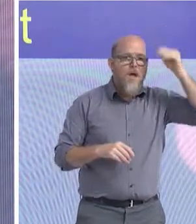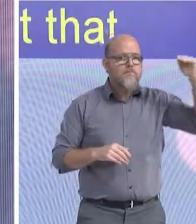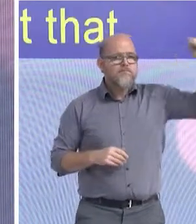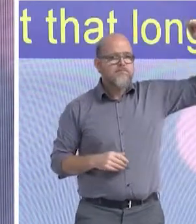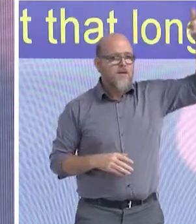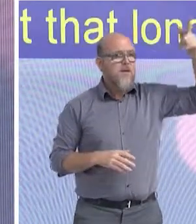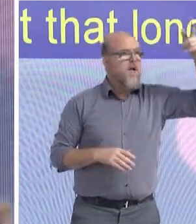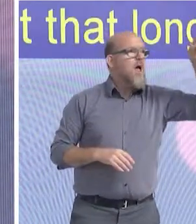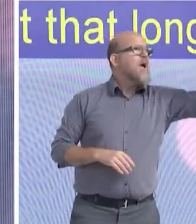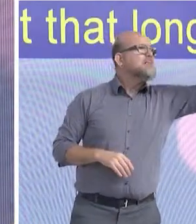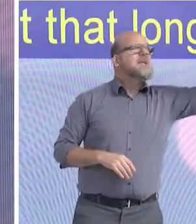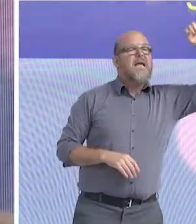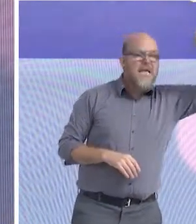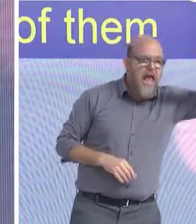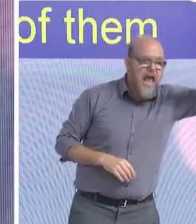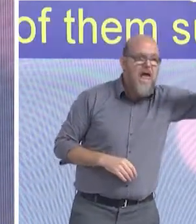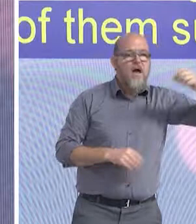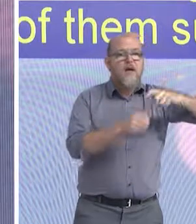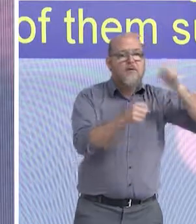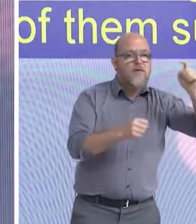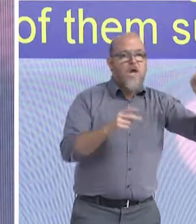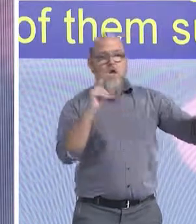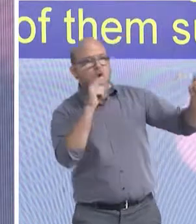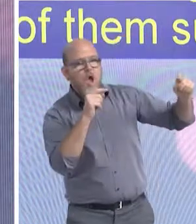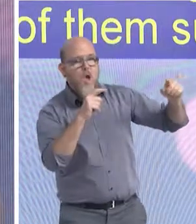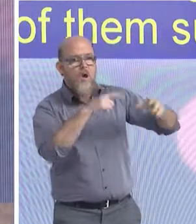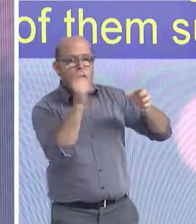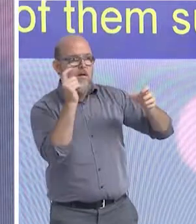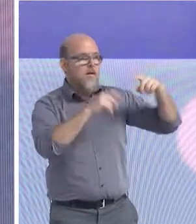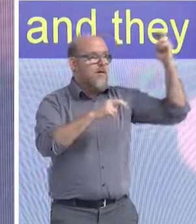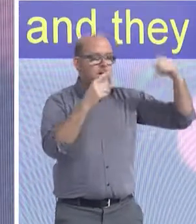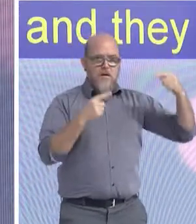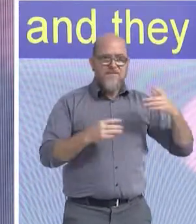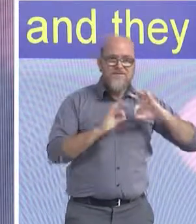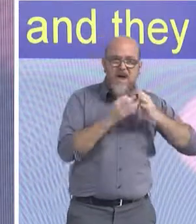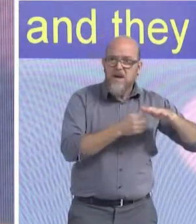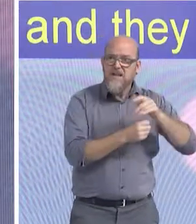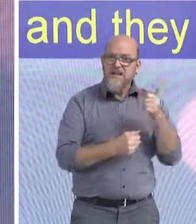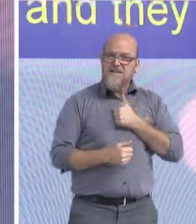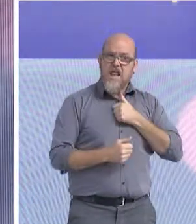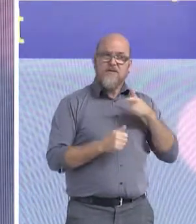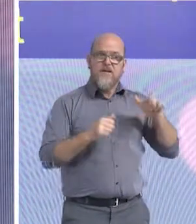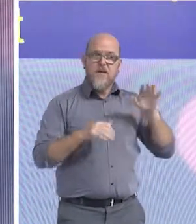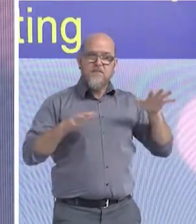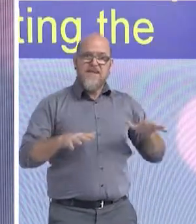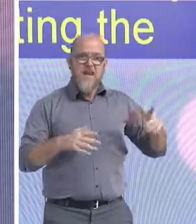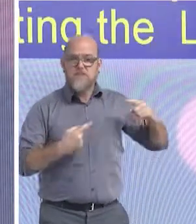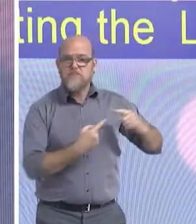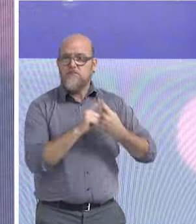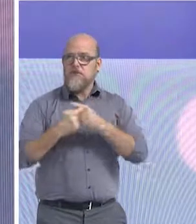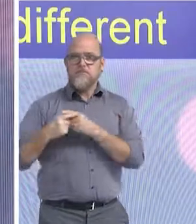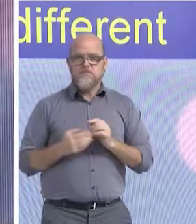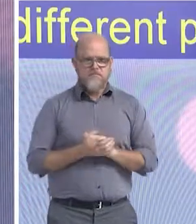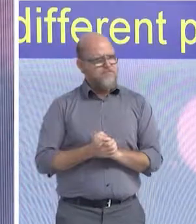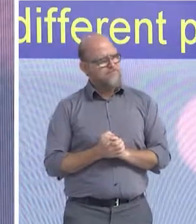supported Corbyn. They got involved, you know, in supporting the Labour Party, who seemed to have different policies. Mind you, Mr Corbyn, I think, is slightly